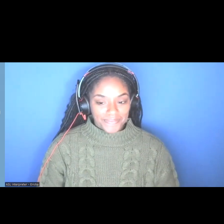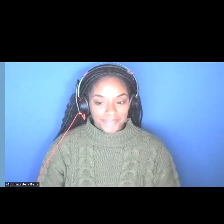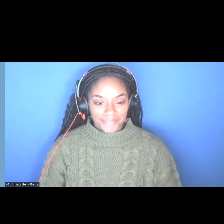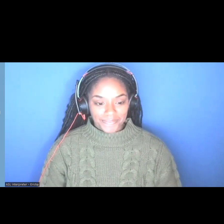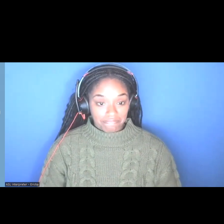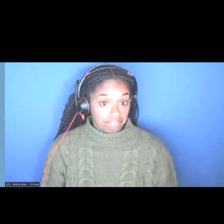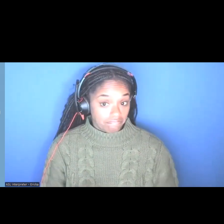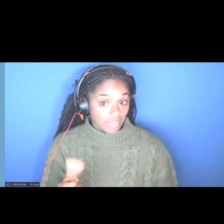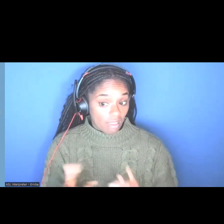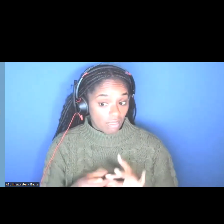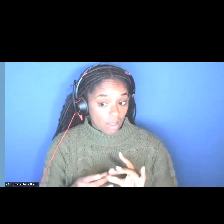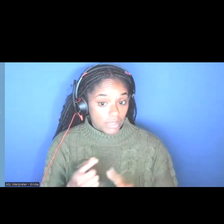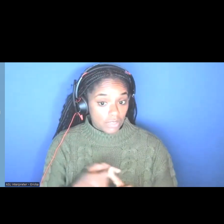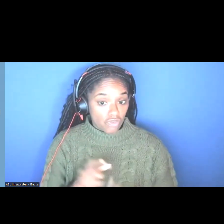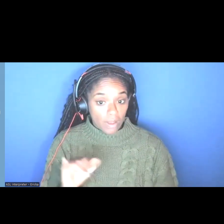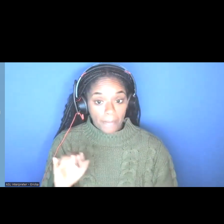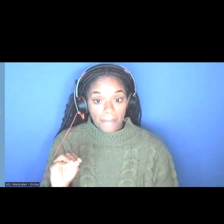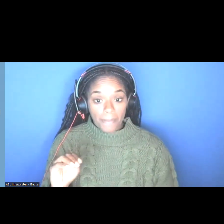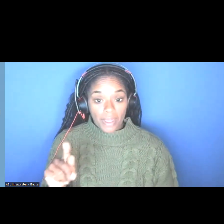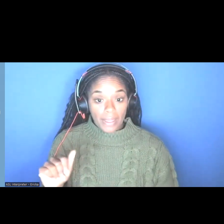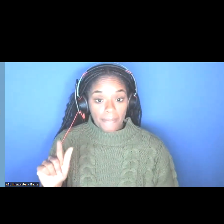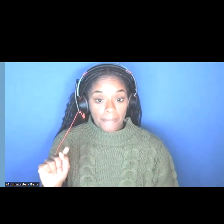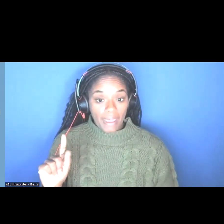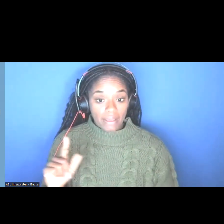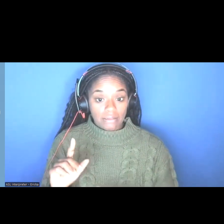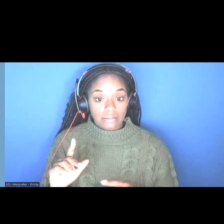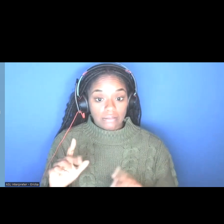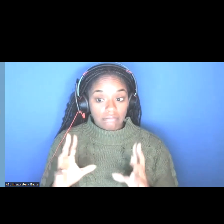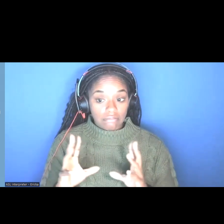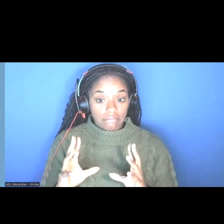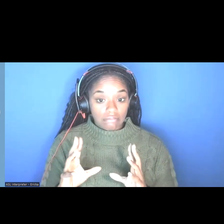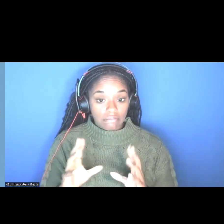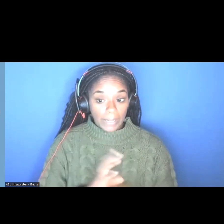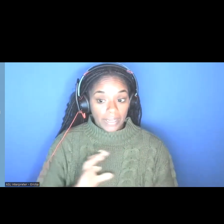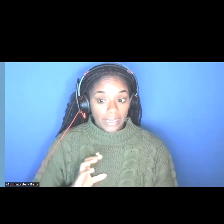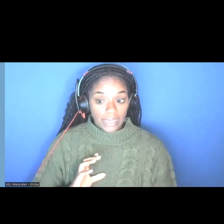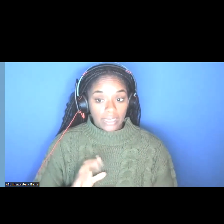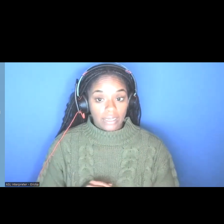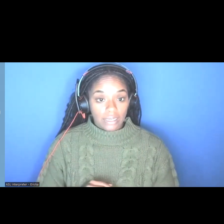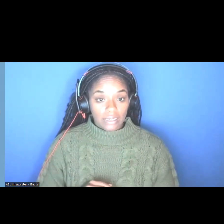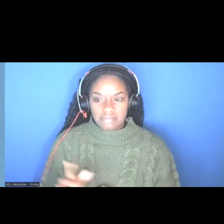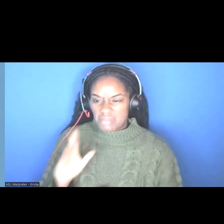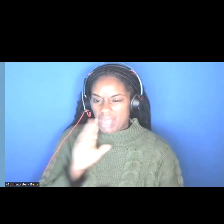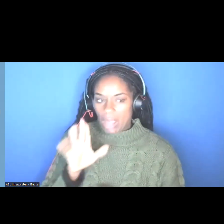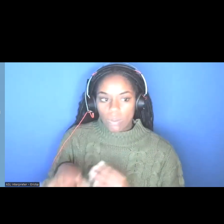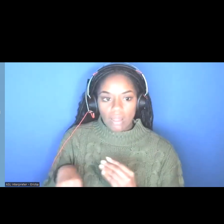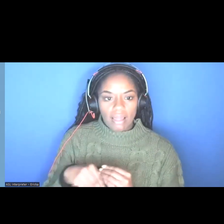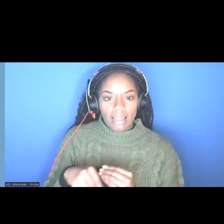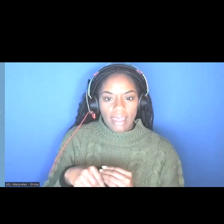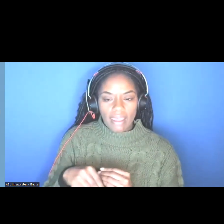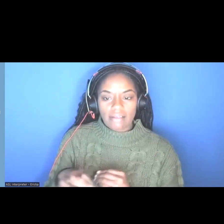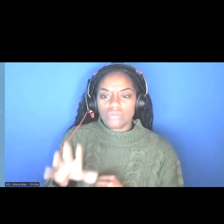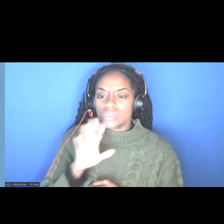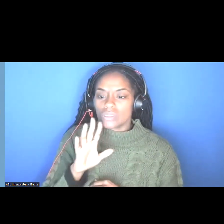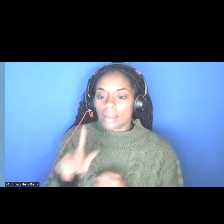Any other comments from the Impact Committee on this? I'll just add on this, we've been talking about the new